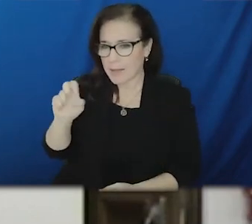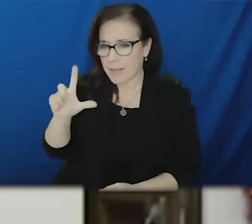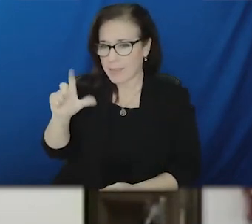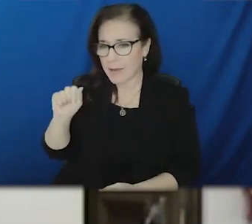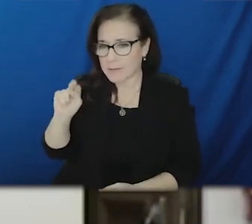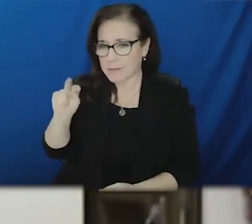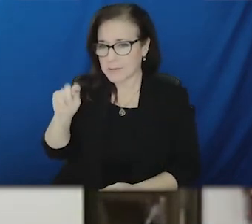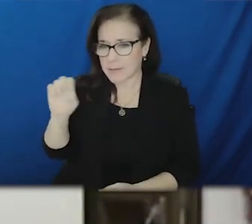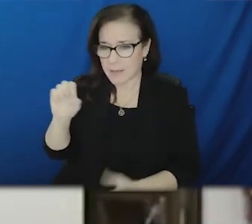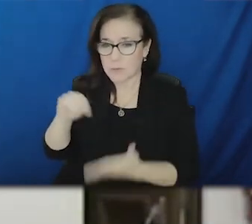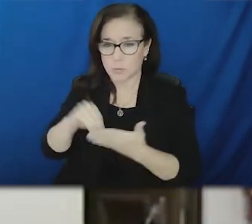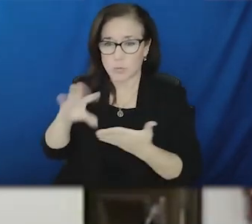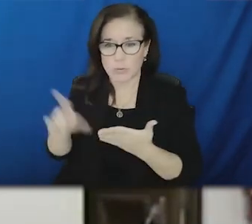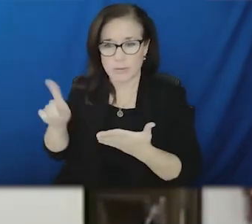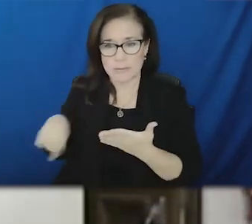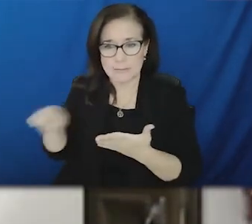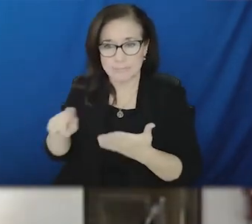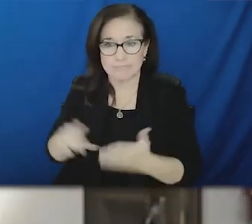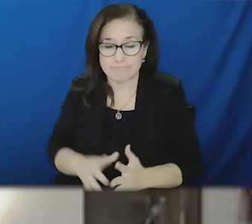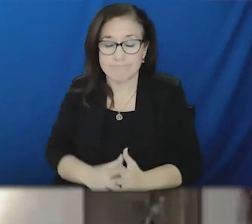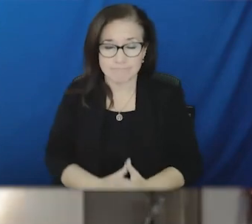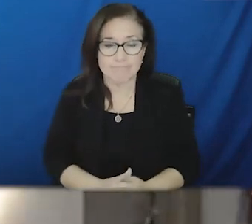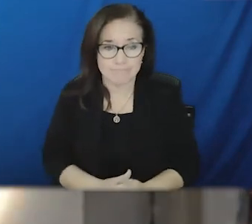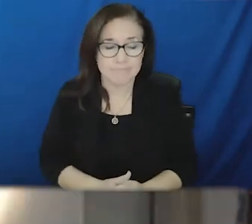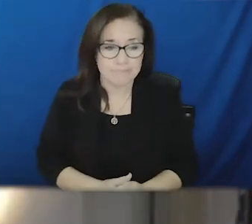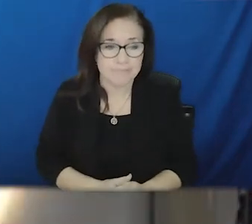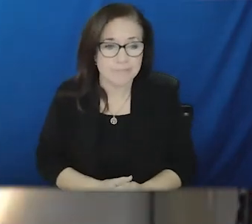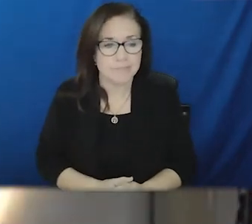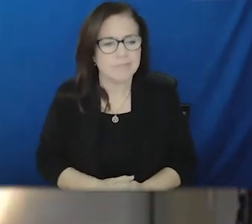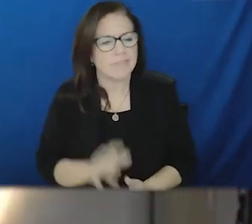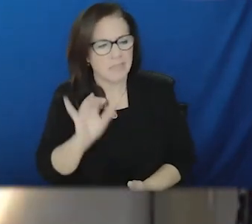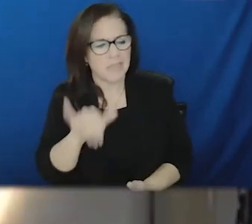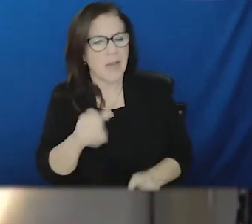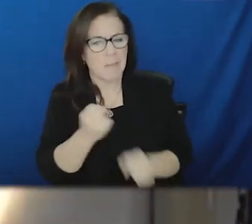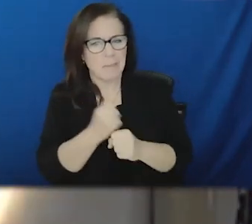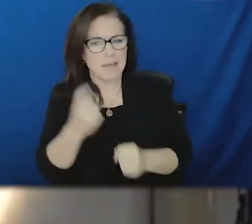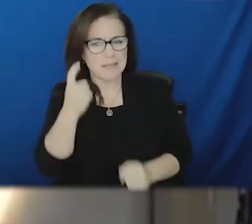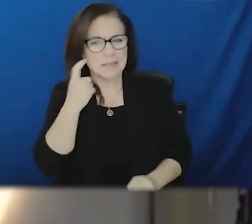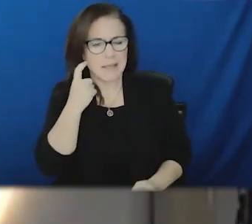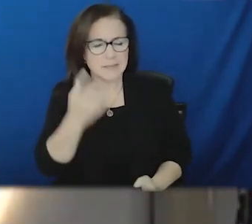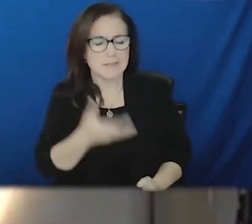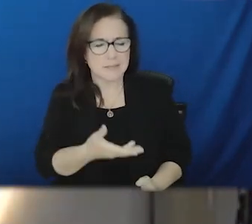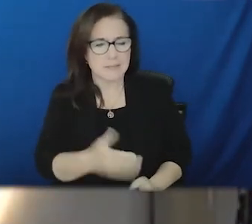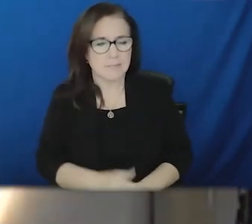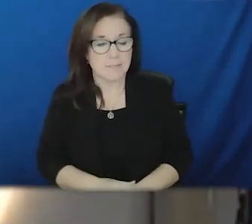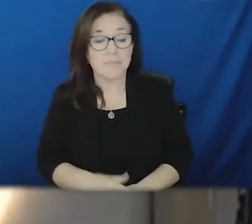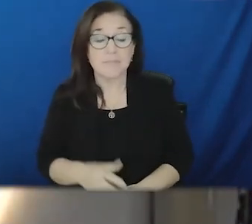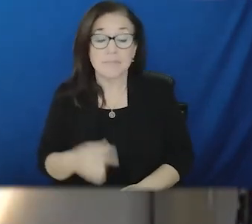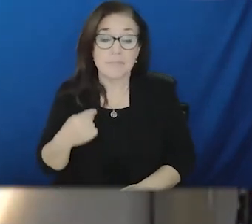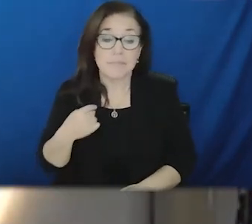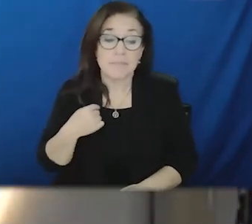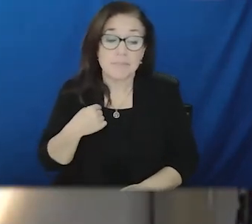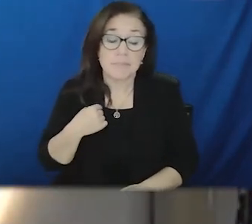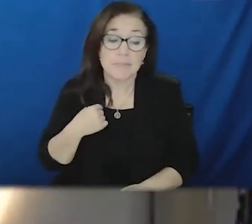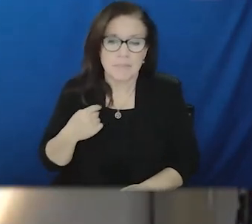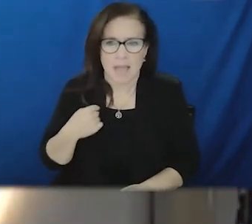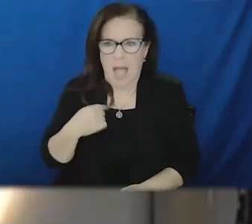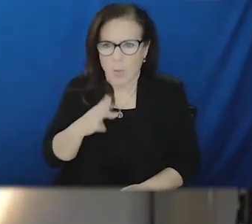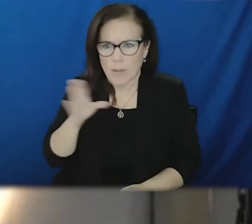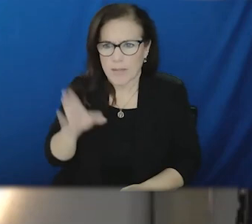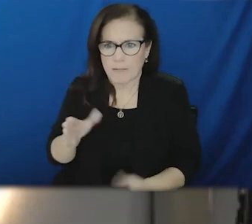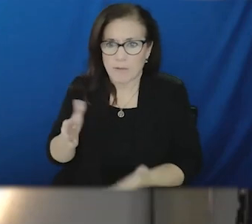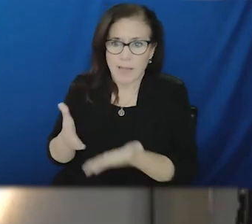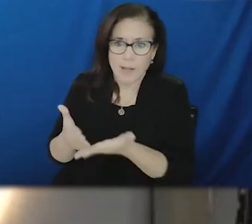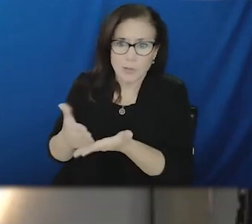So, makes sense. I would hate to turn anybody away who wants to be part of that,